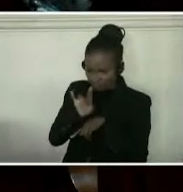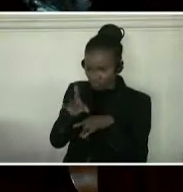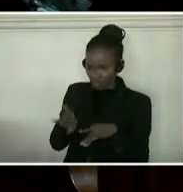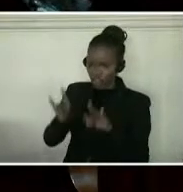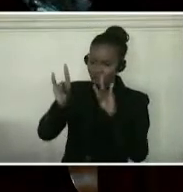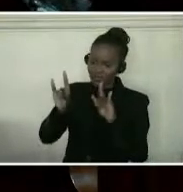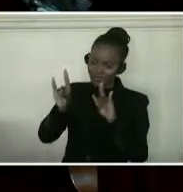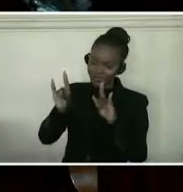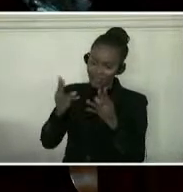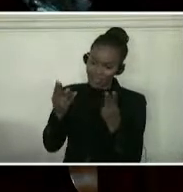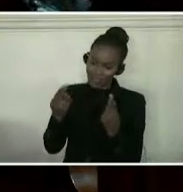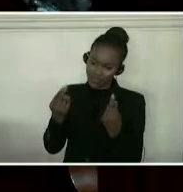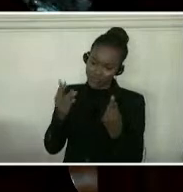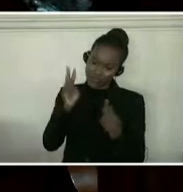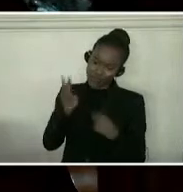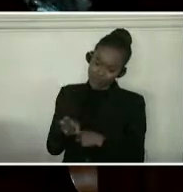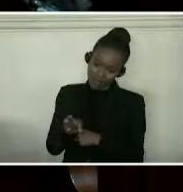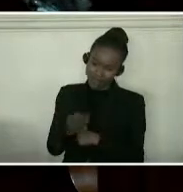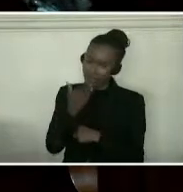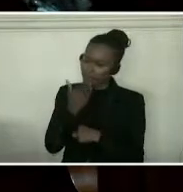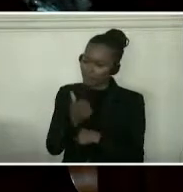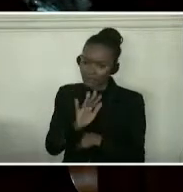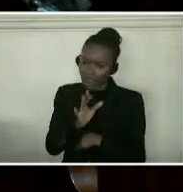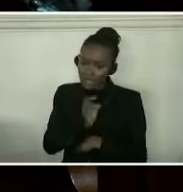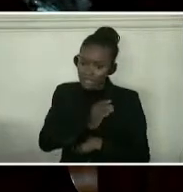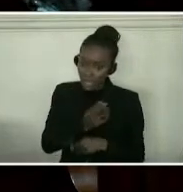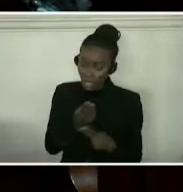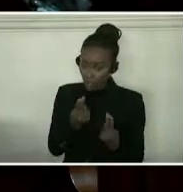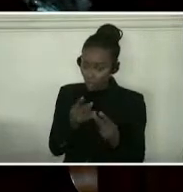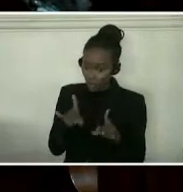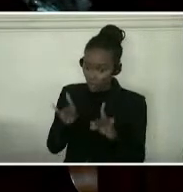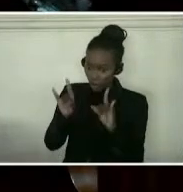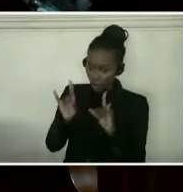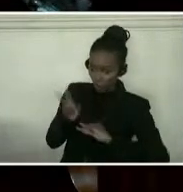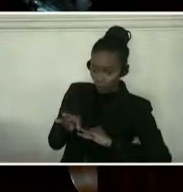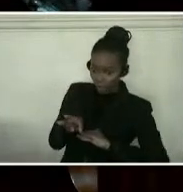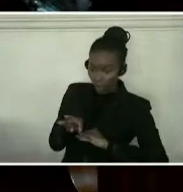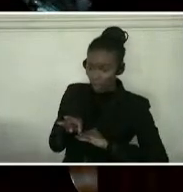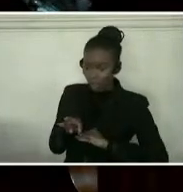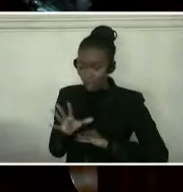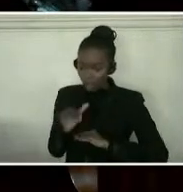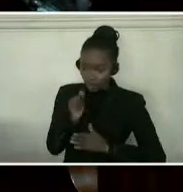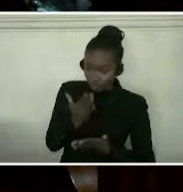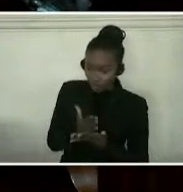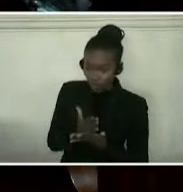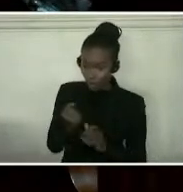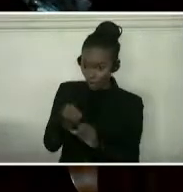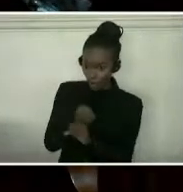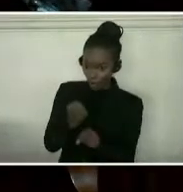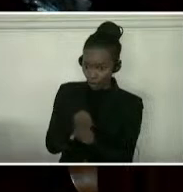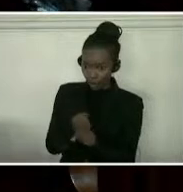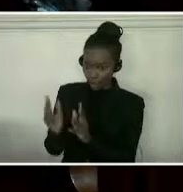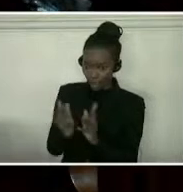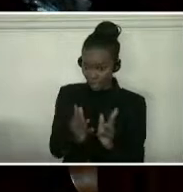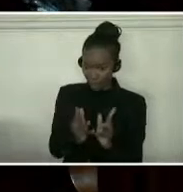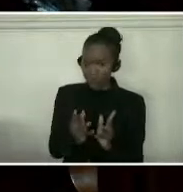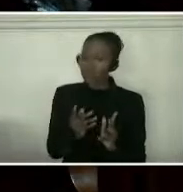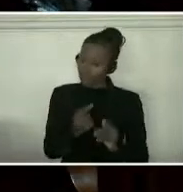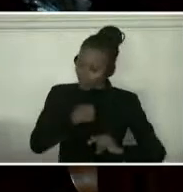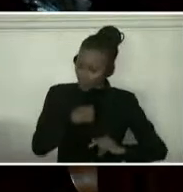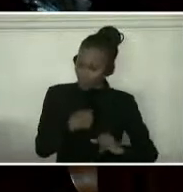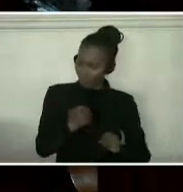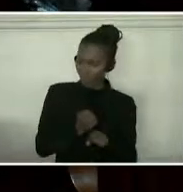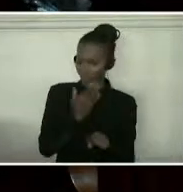scene to lead the new department so is the african national congress that deployed capable leaders